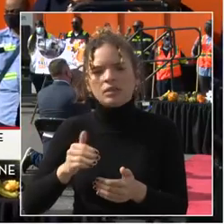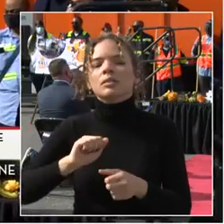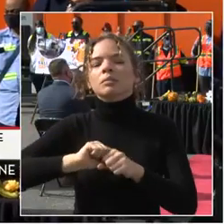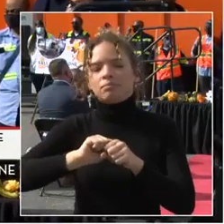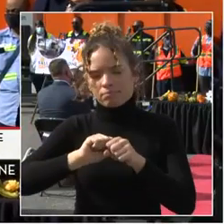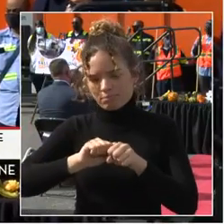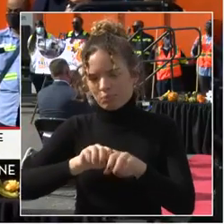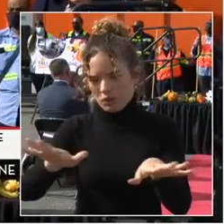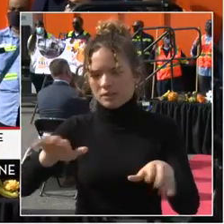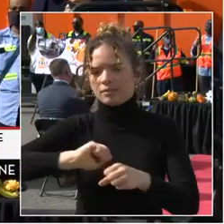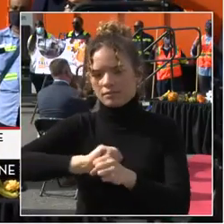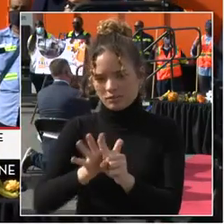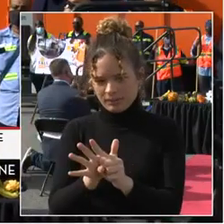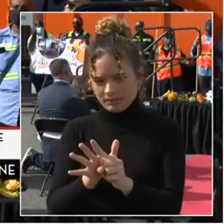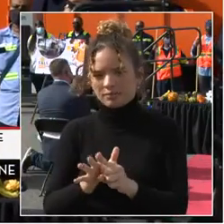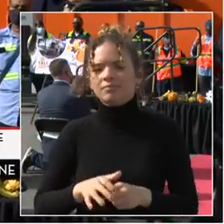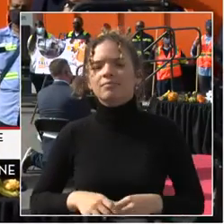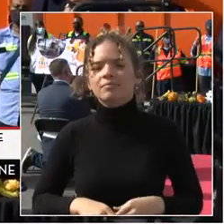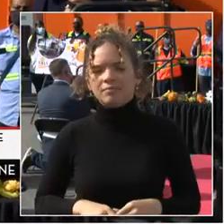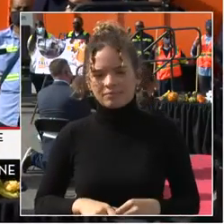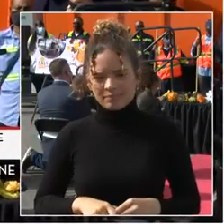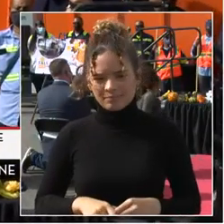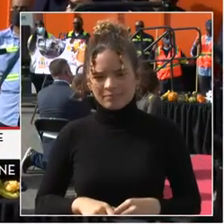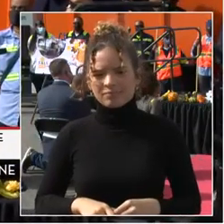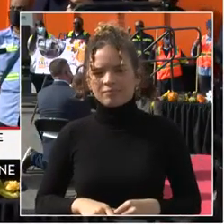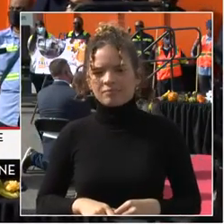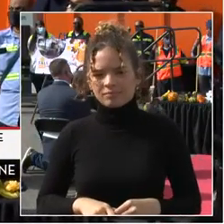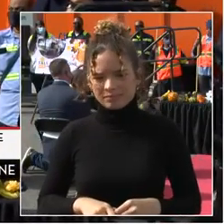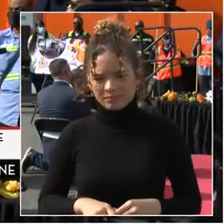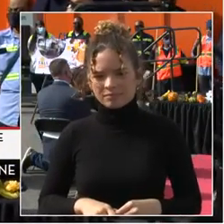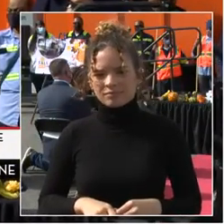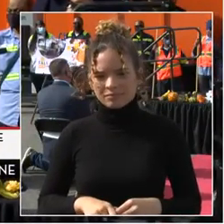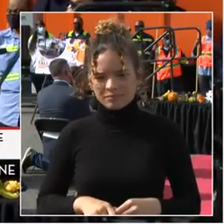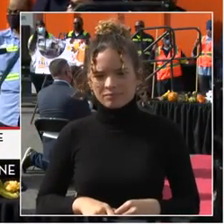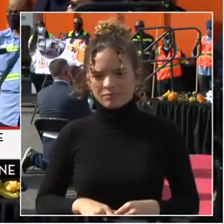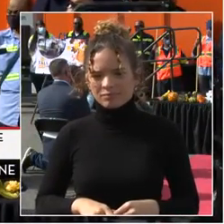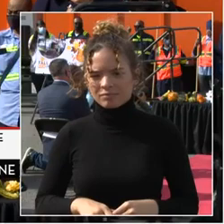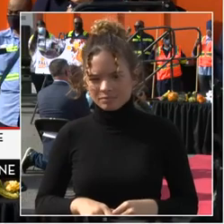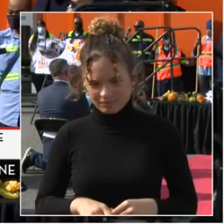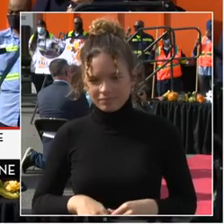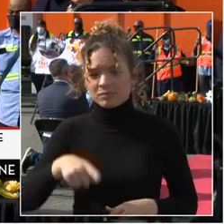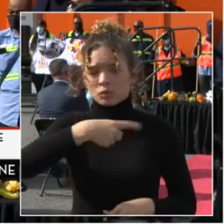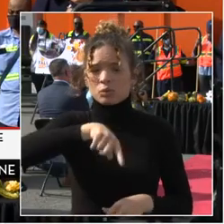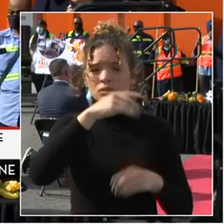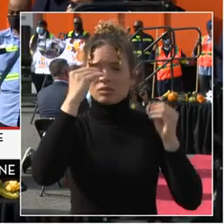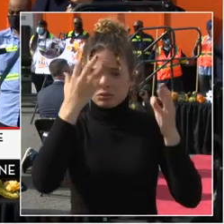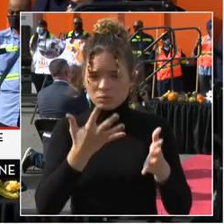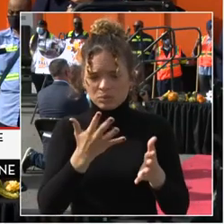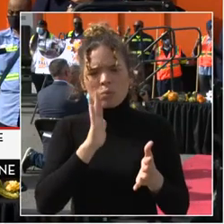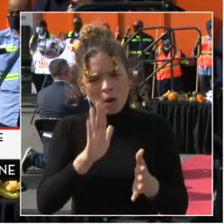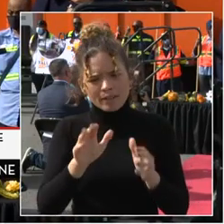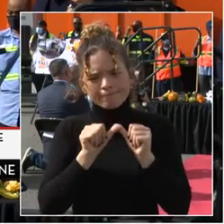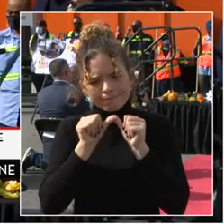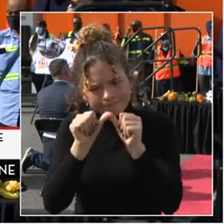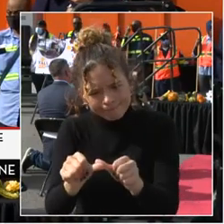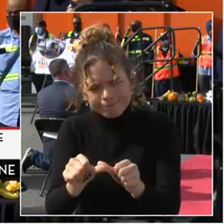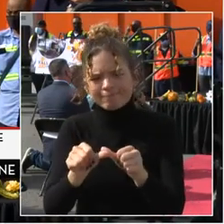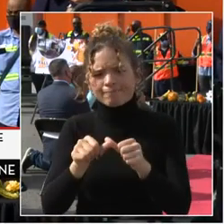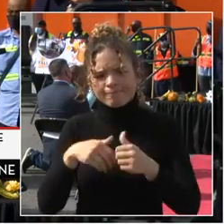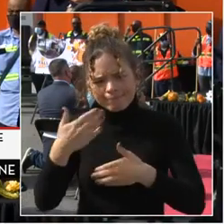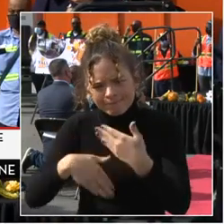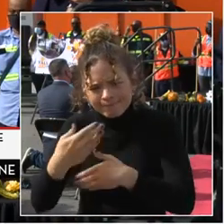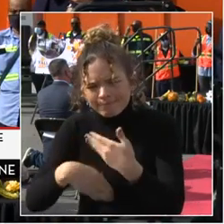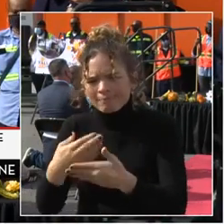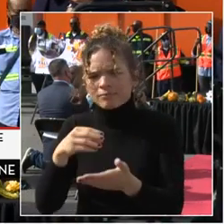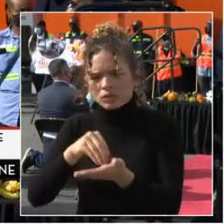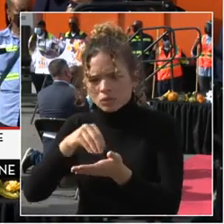to make sure that students and families have been engaged and inspired while they were away, and loved